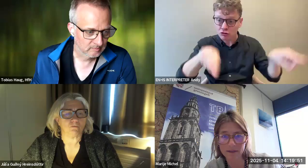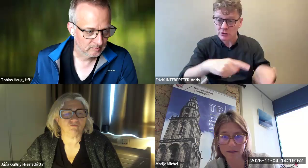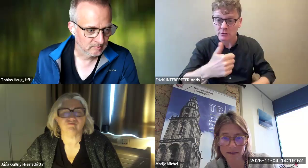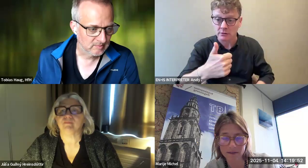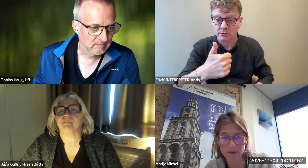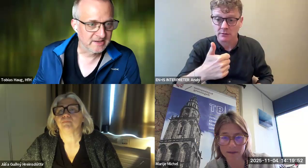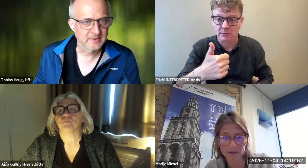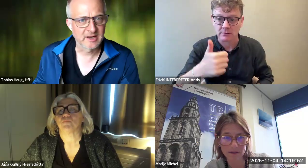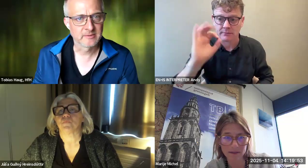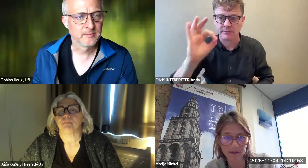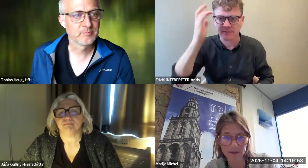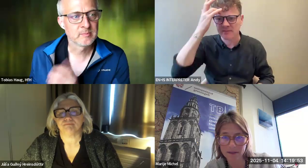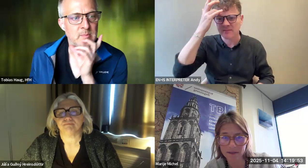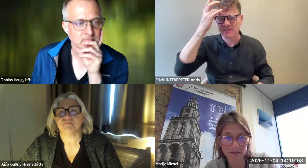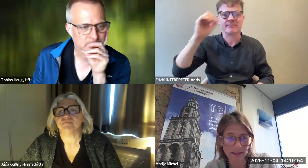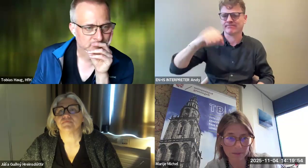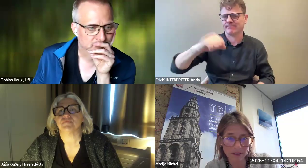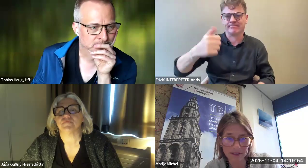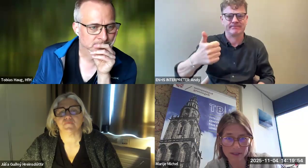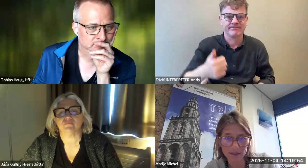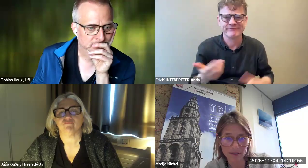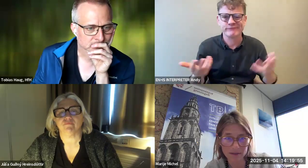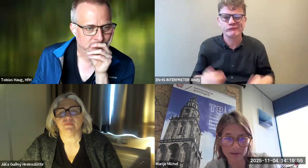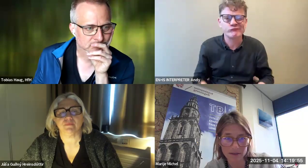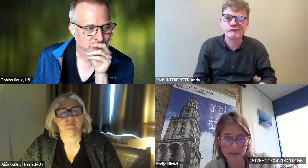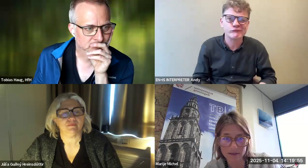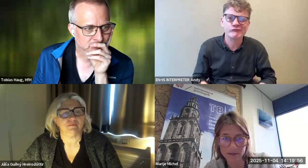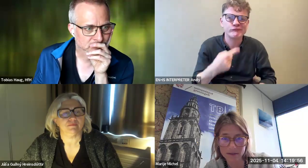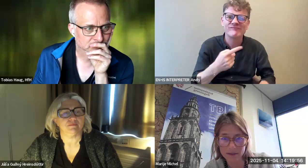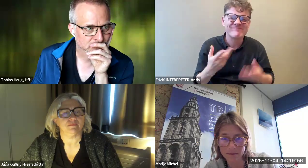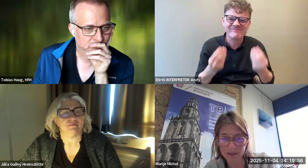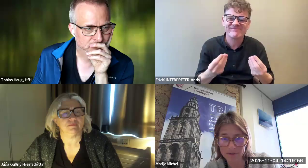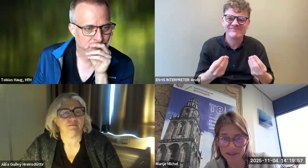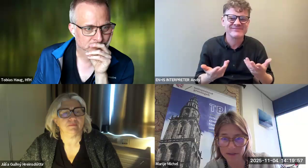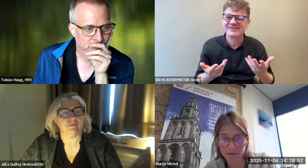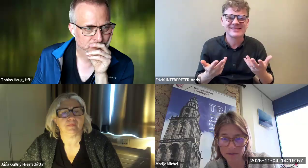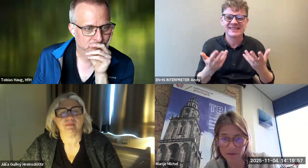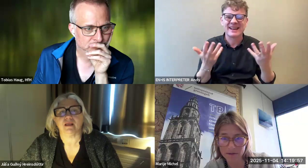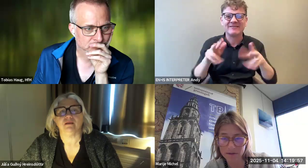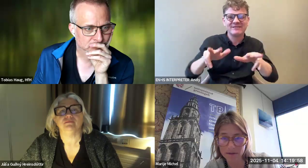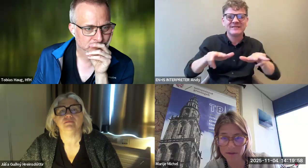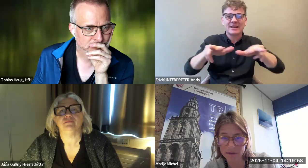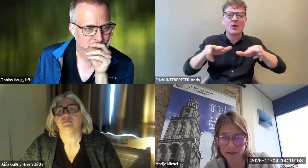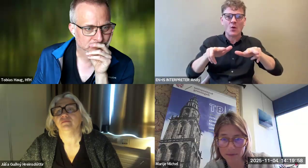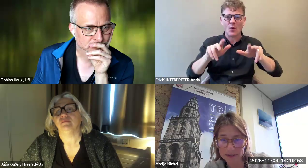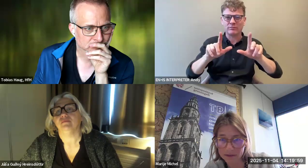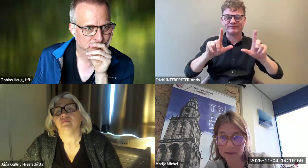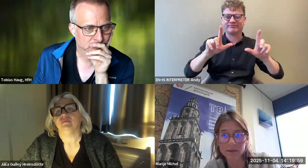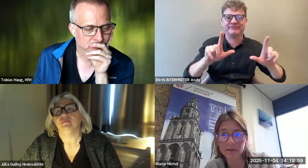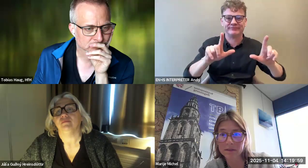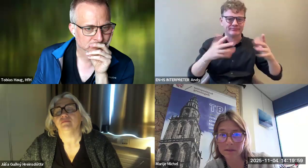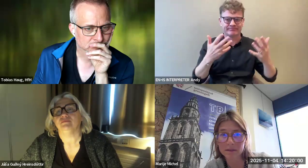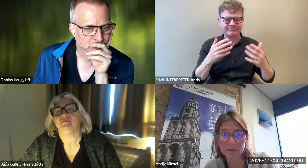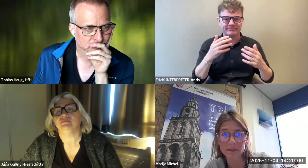Yeah. Yes, we can. Yeah, but it's not. Somehow the video